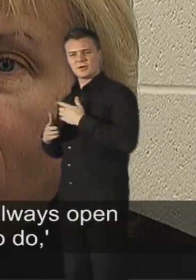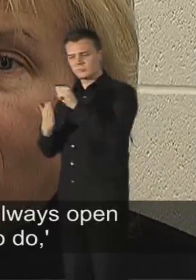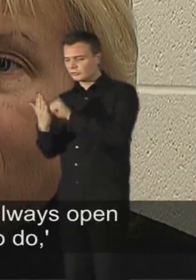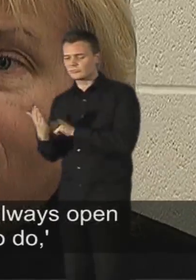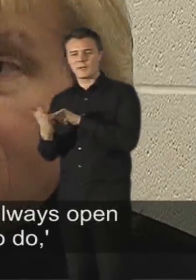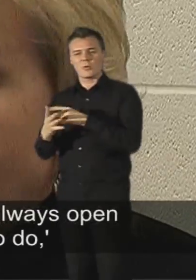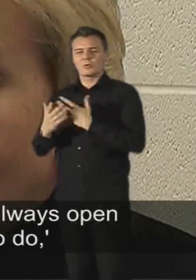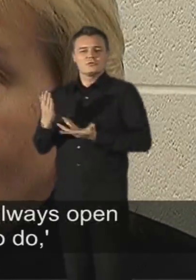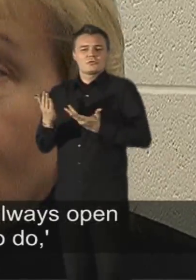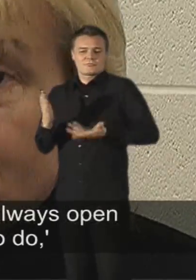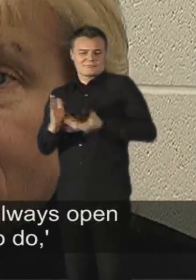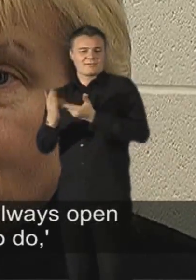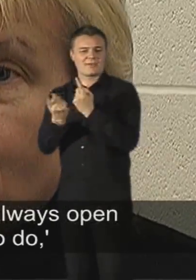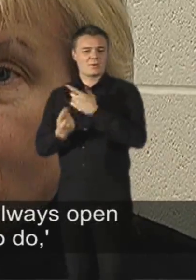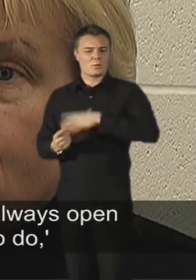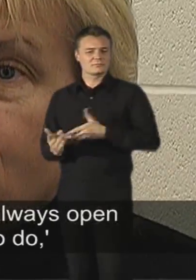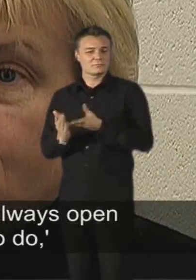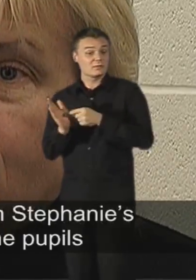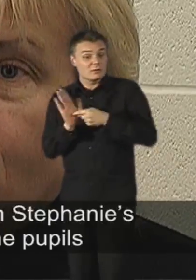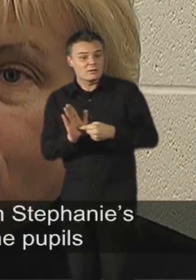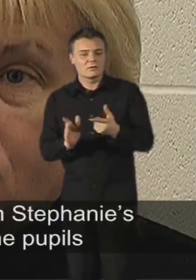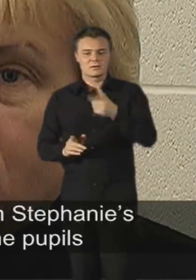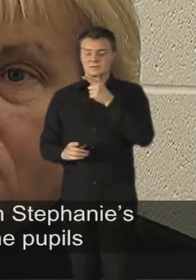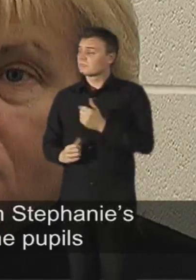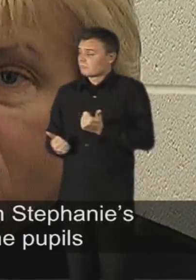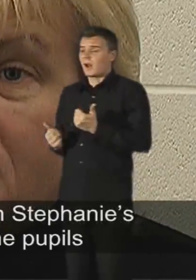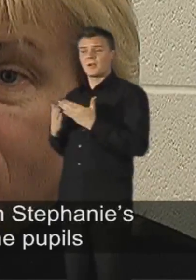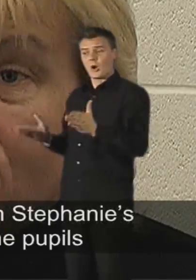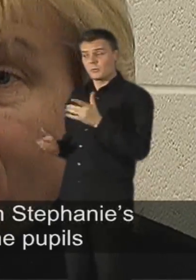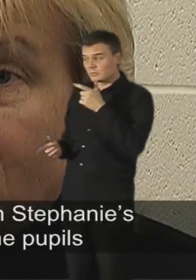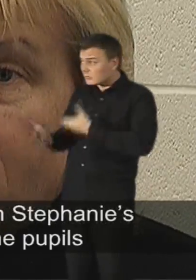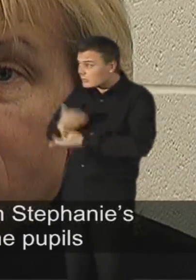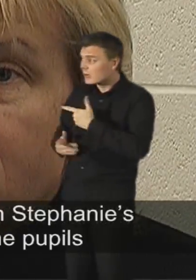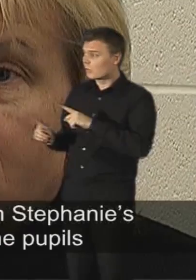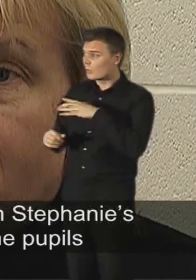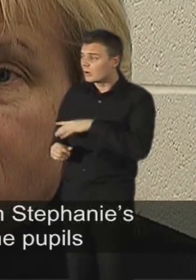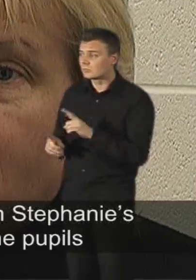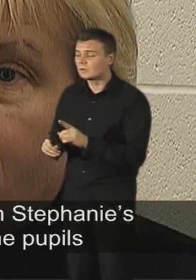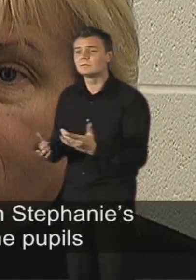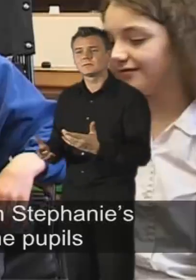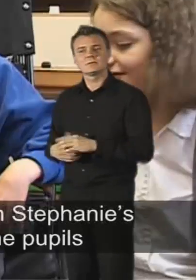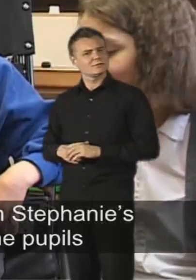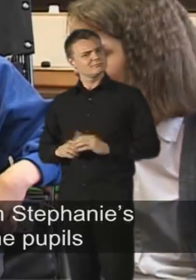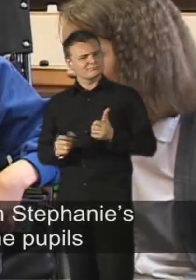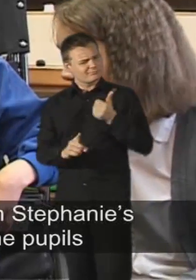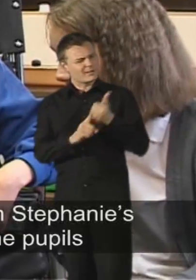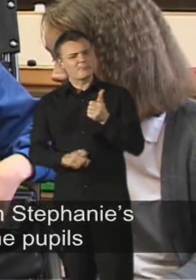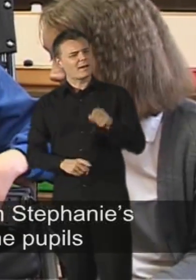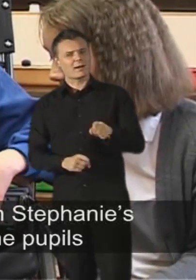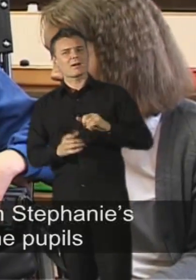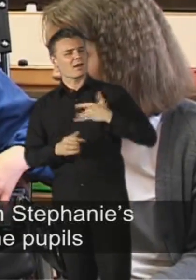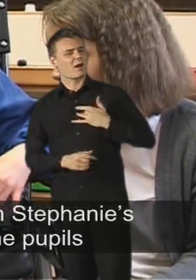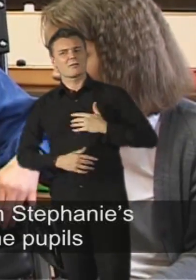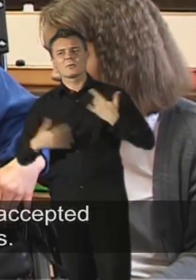open and just tell us what you want us to do, which has made a terrific impact on Stephanie's life. The staff and the